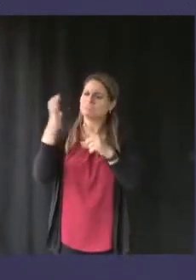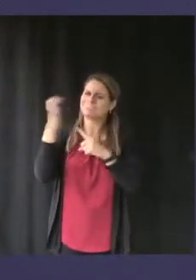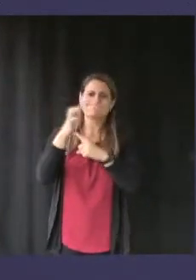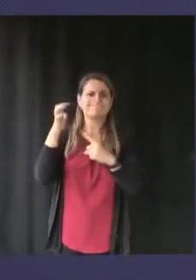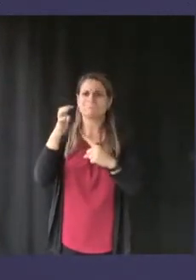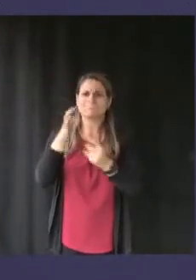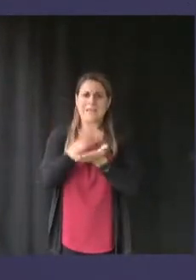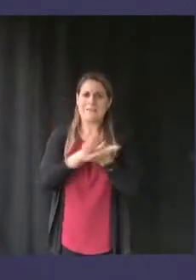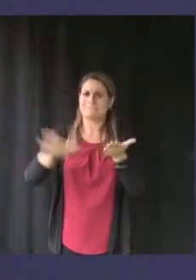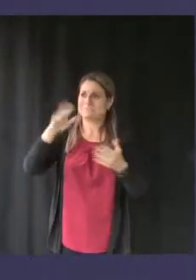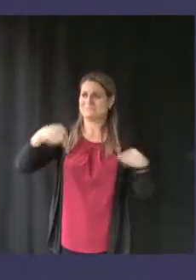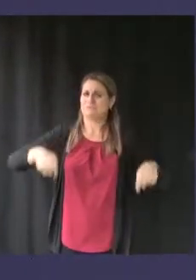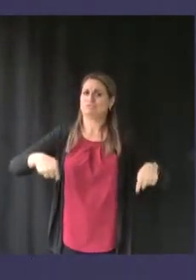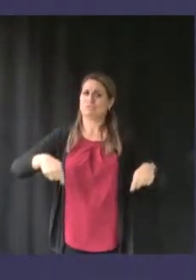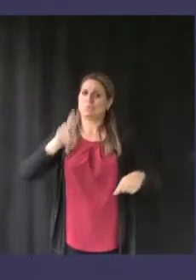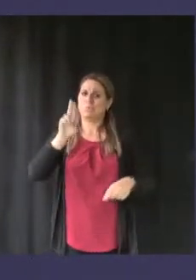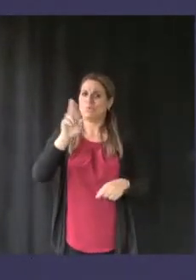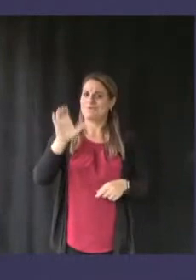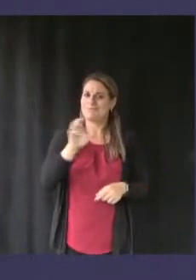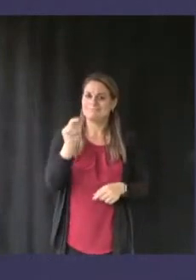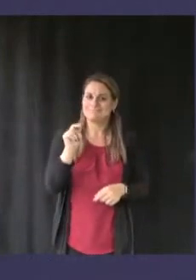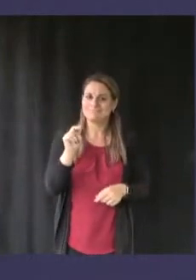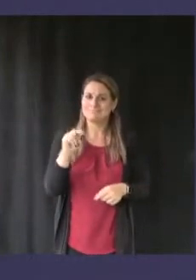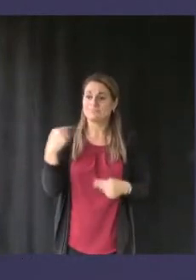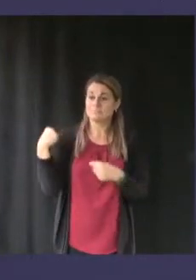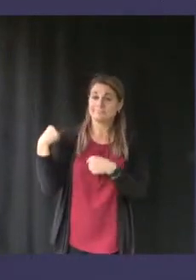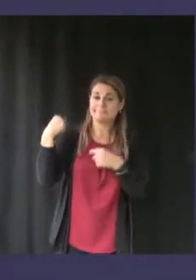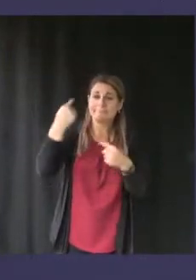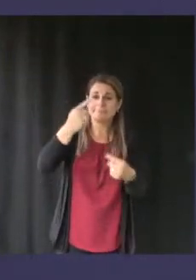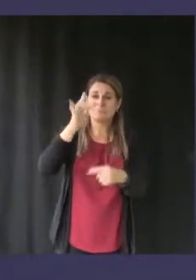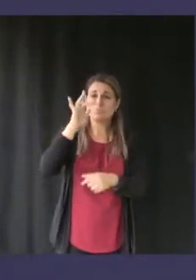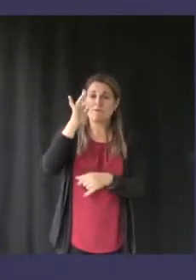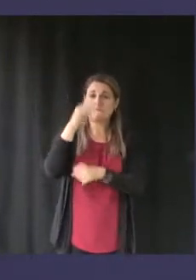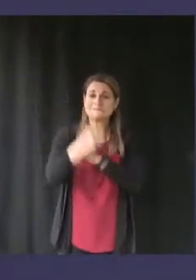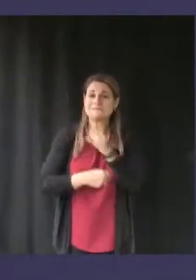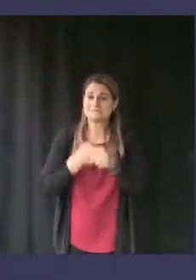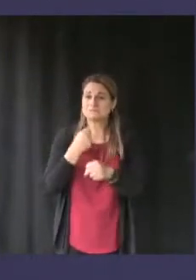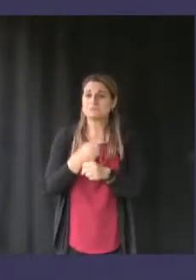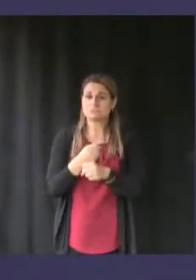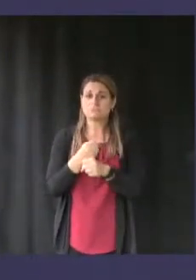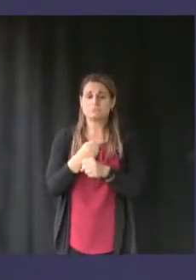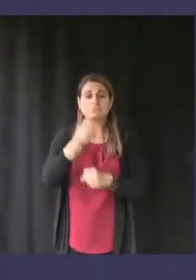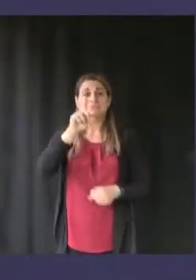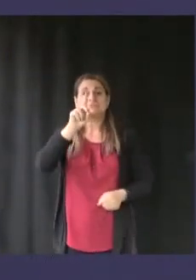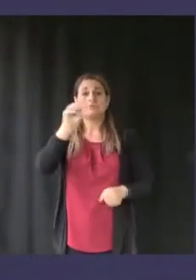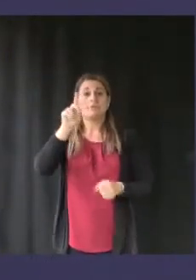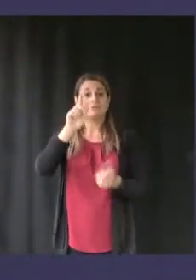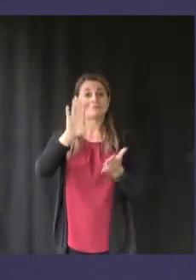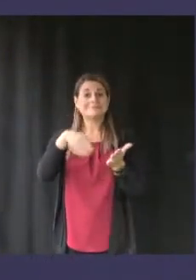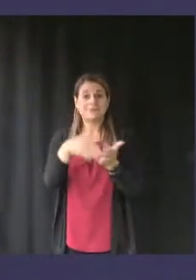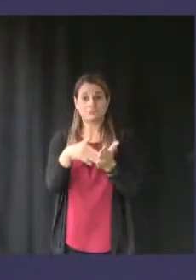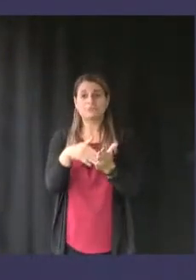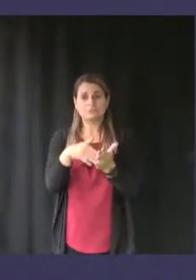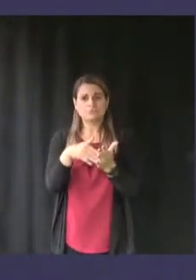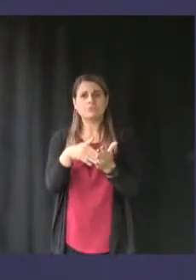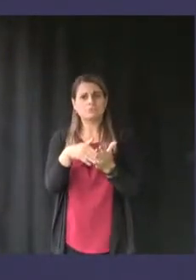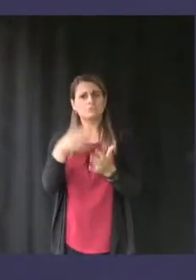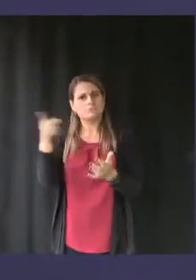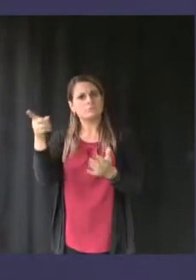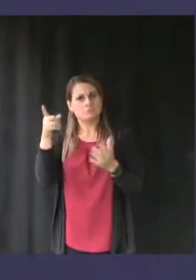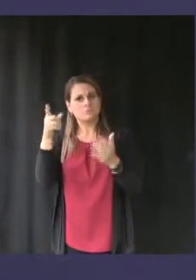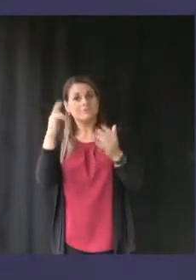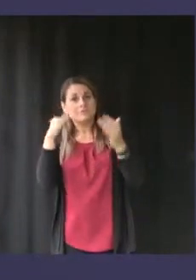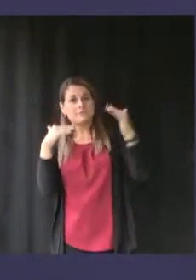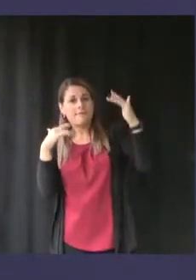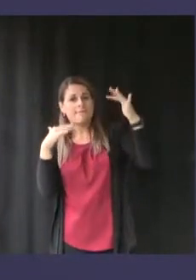has been essential in helping UConn to meet those ambitious ideals. and I look forward to what the next 25 years have